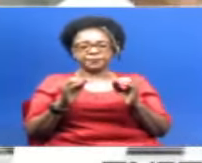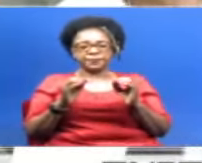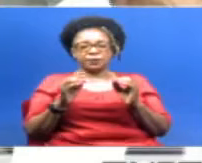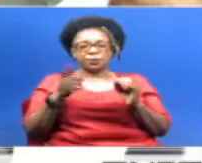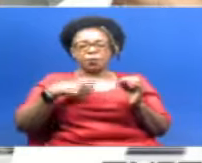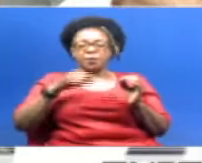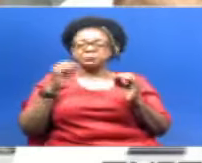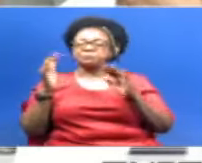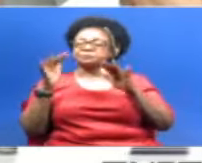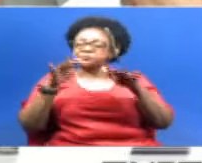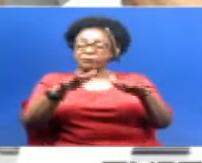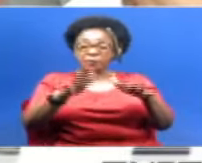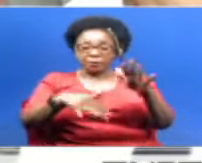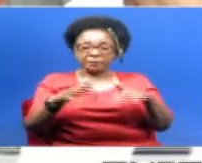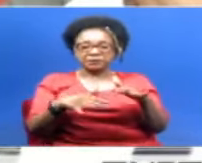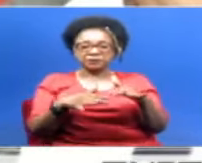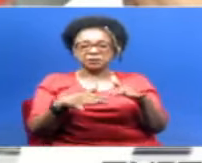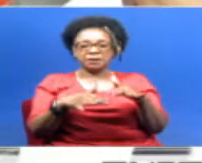place.